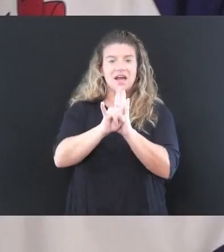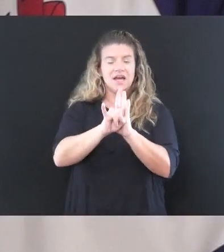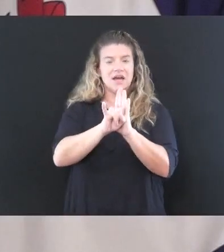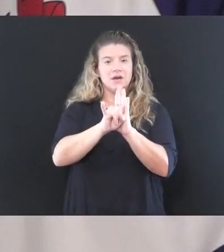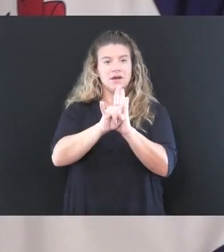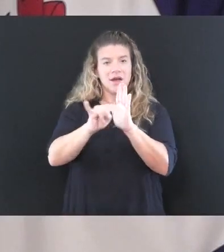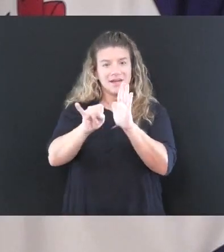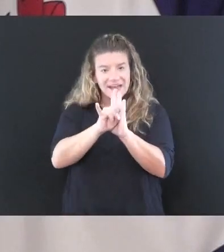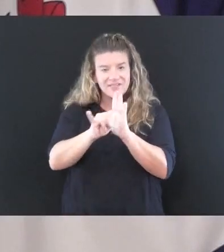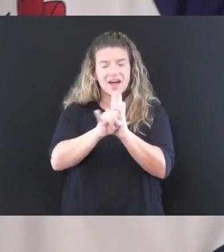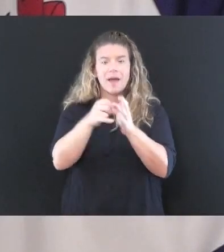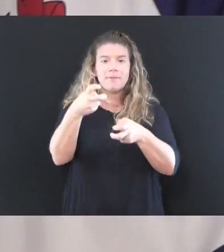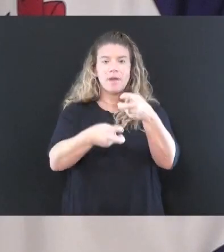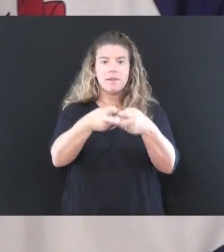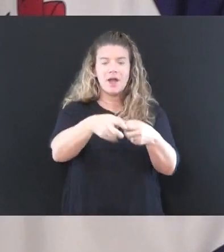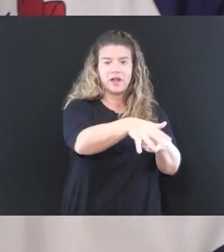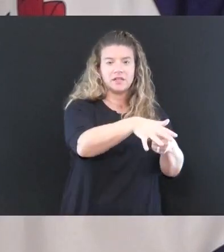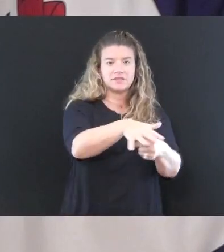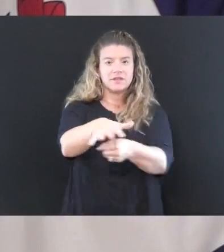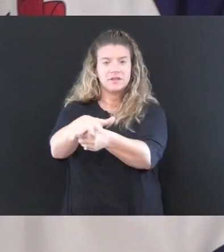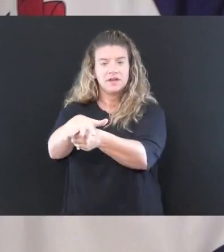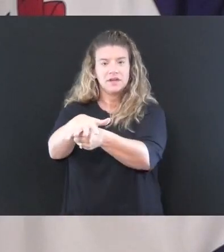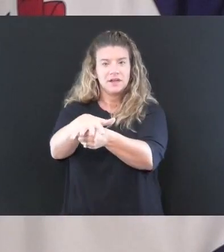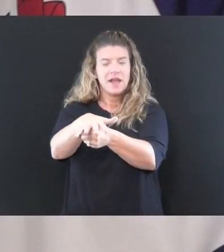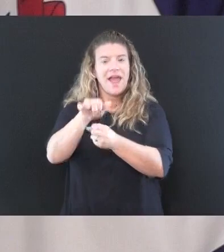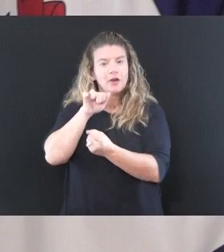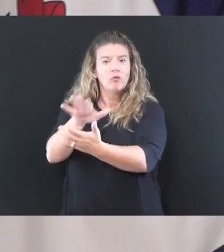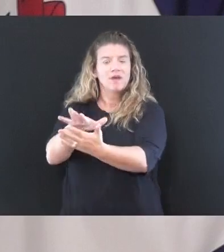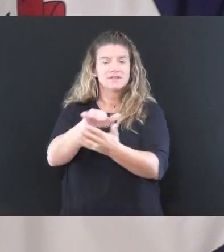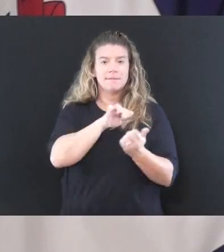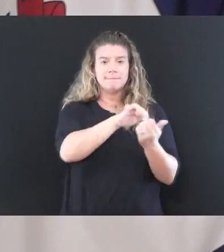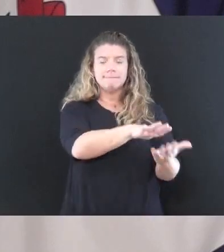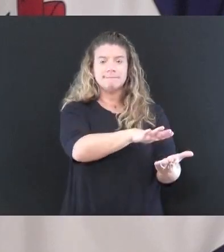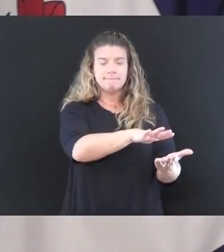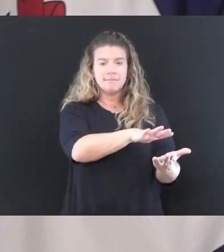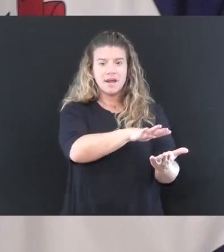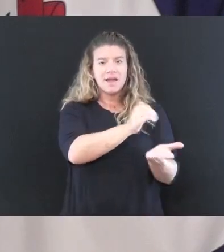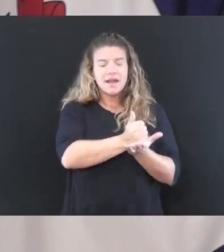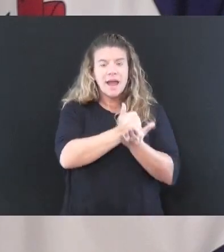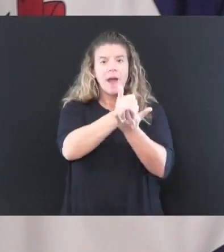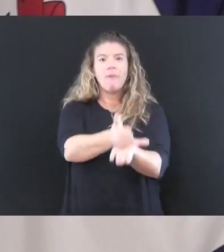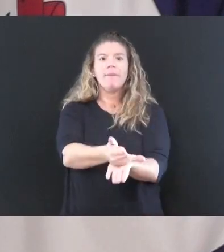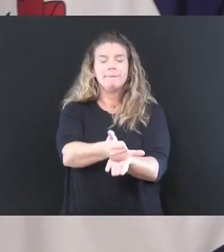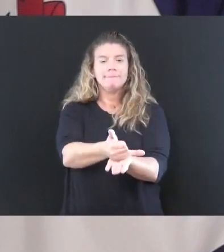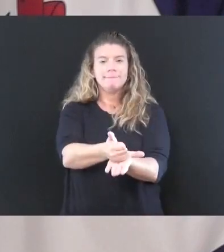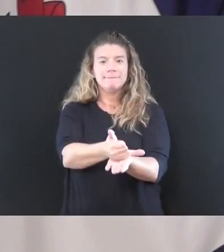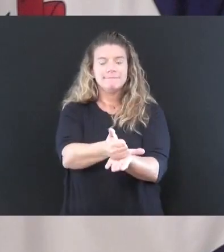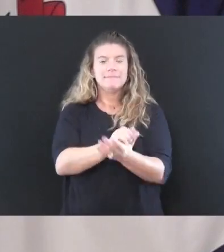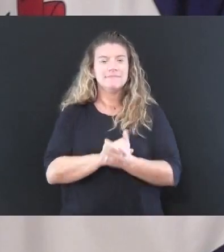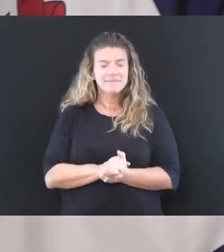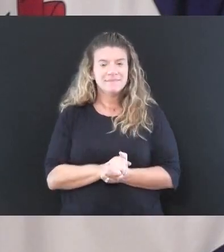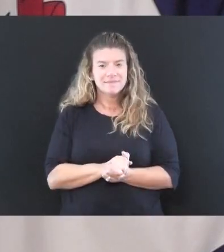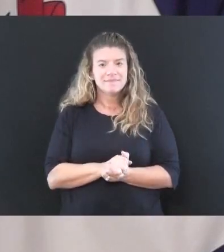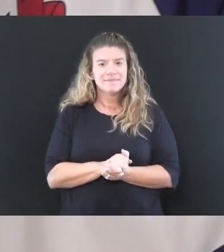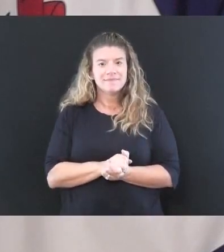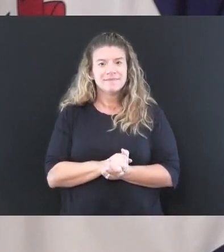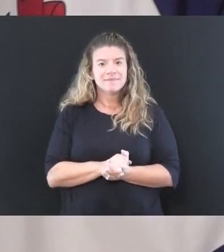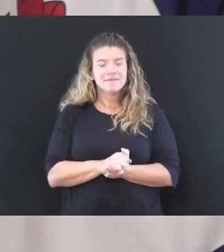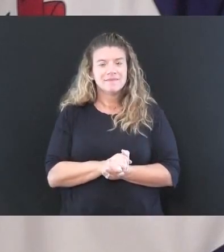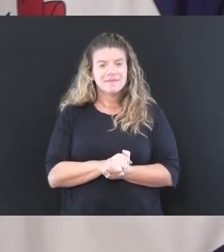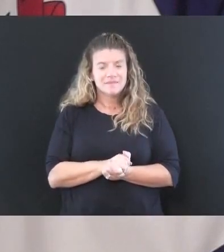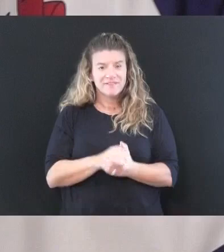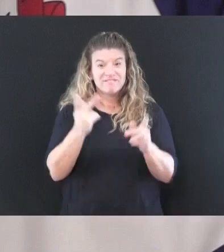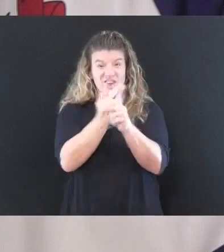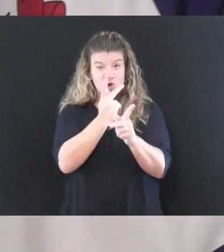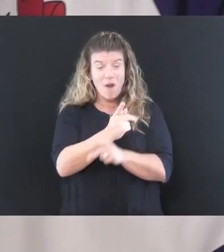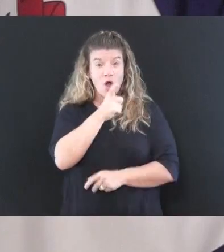identify problems and then address those problems. Help the people that have this and address those problems